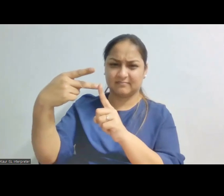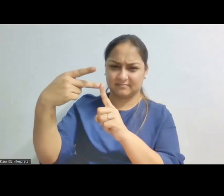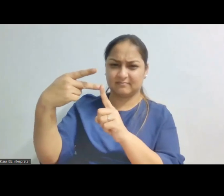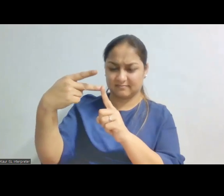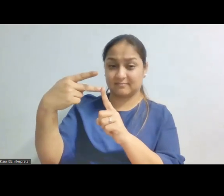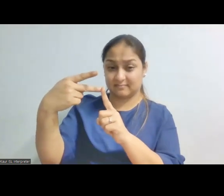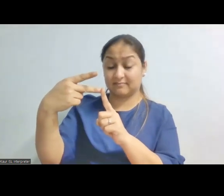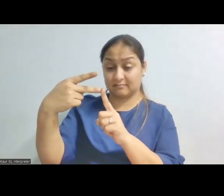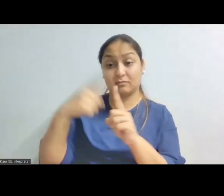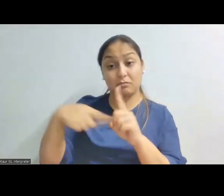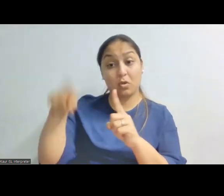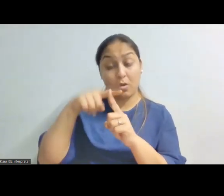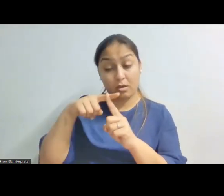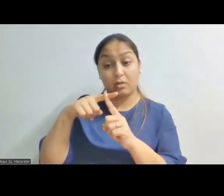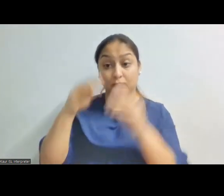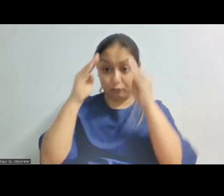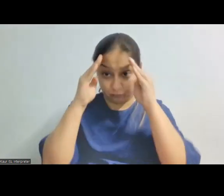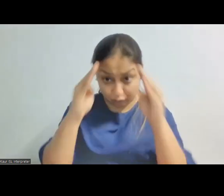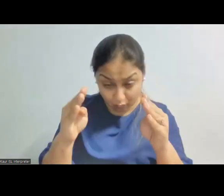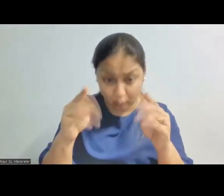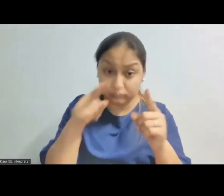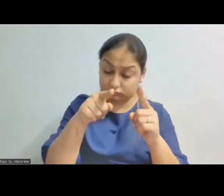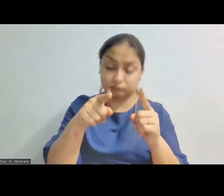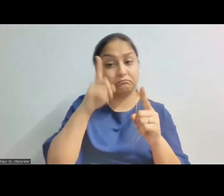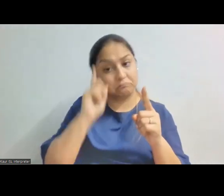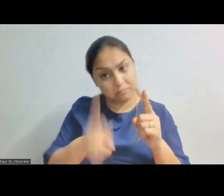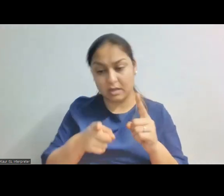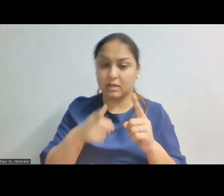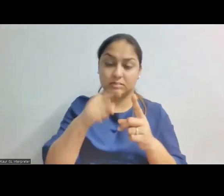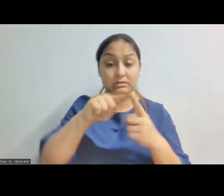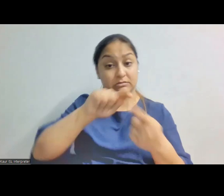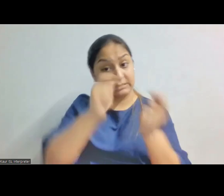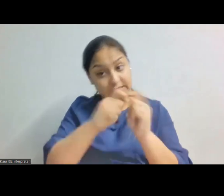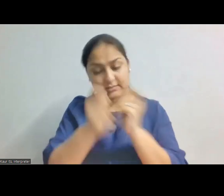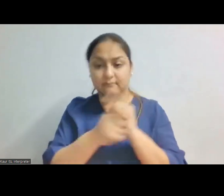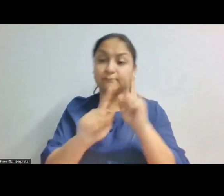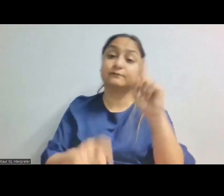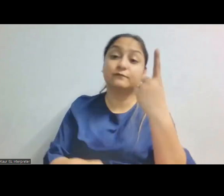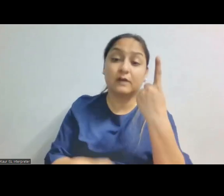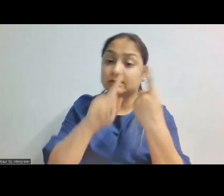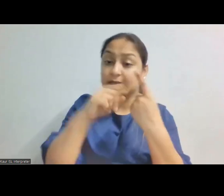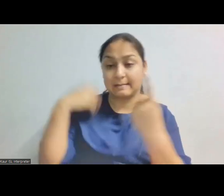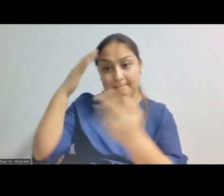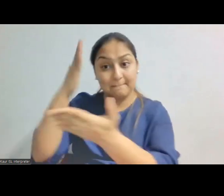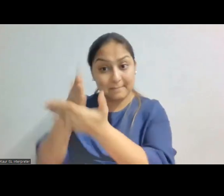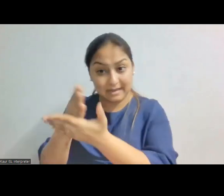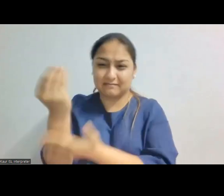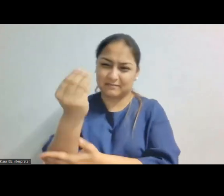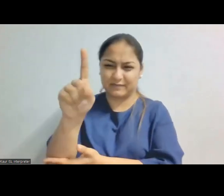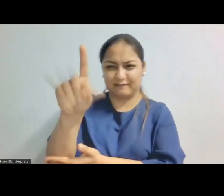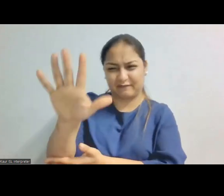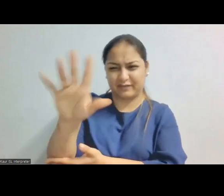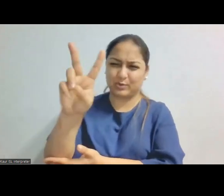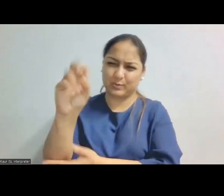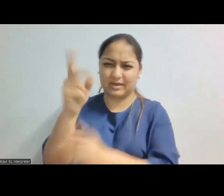where everyone needs to focus, and that would be good if you can work and make changes. Number one, I believe in last 15, 20 years, at